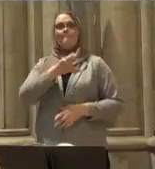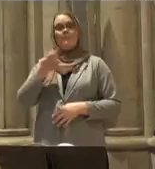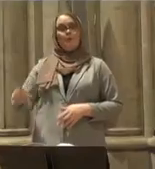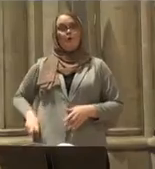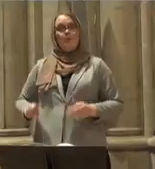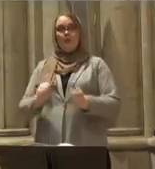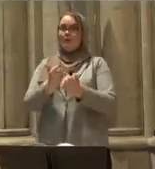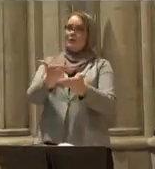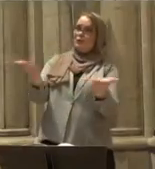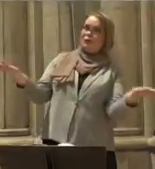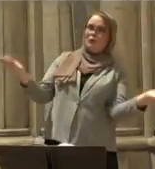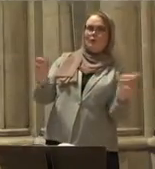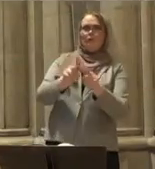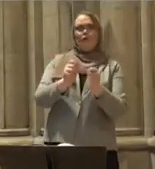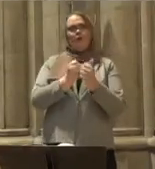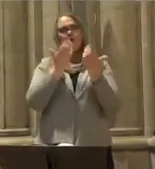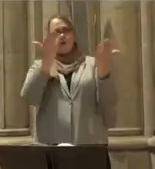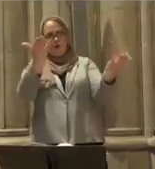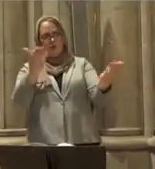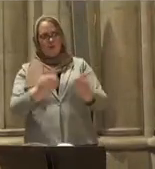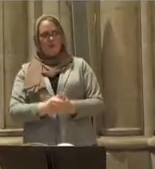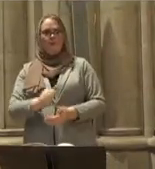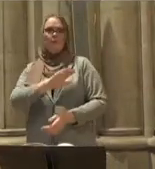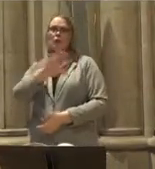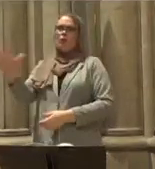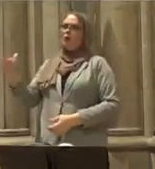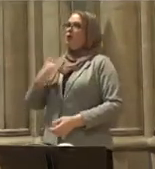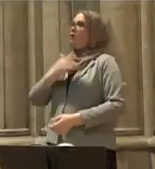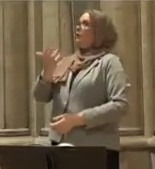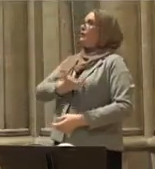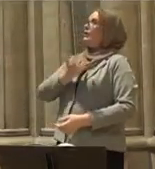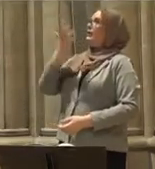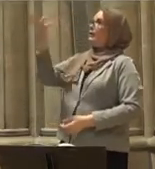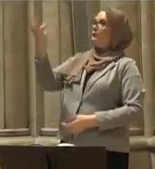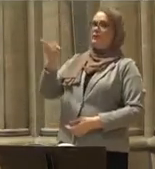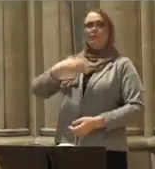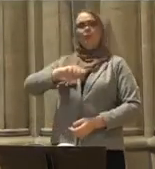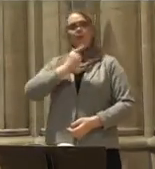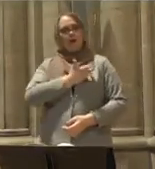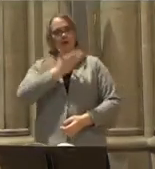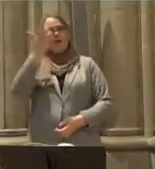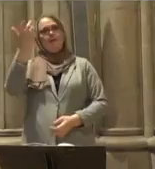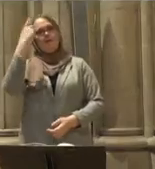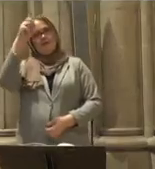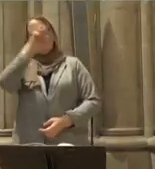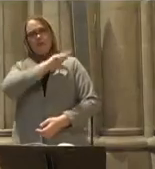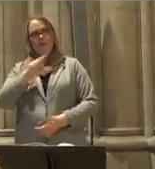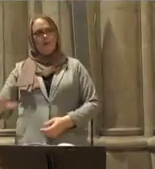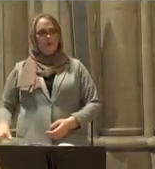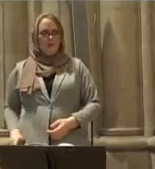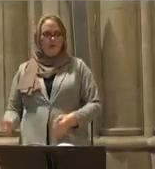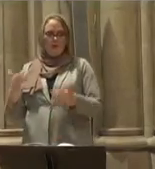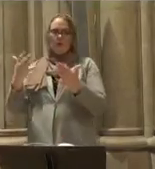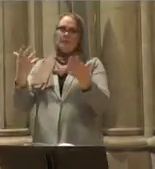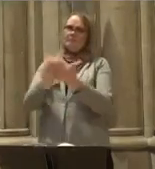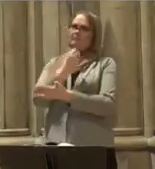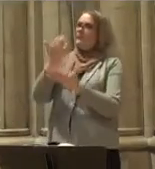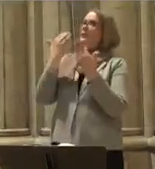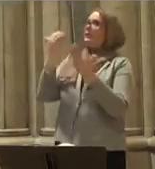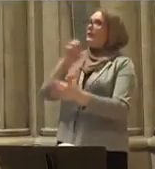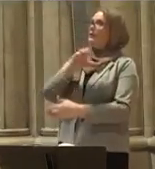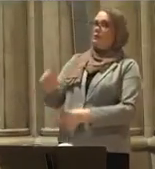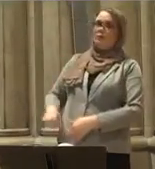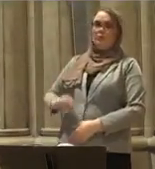The Lord be with you. And also with you. Lift up your hearts. We lift them to the Lord. Let us give thanks to the Lord our